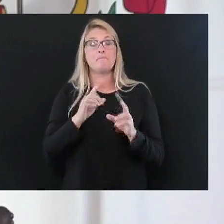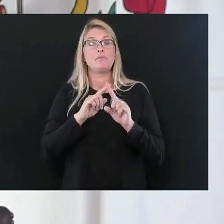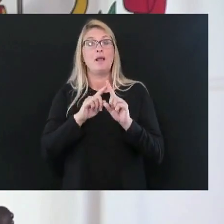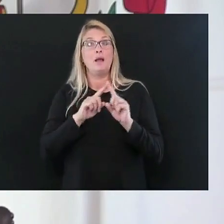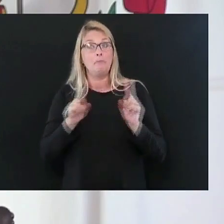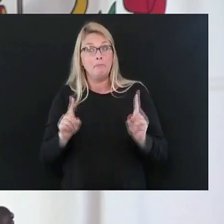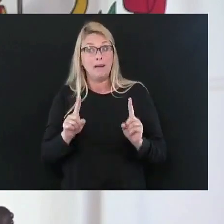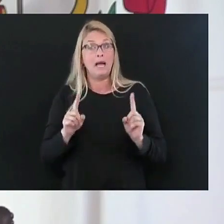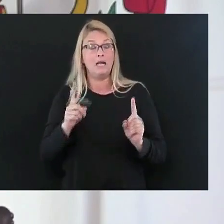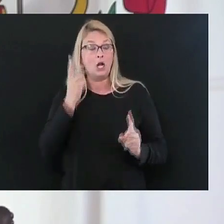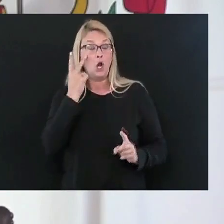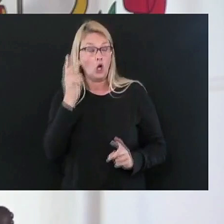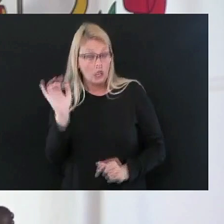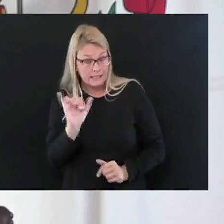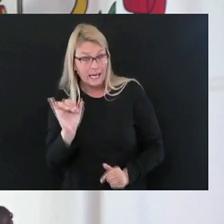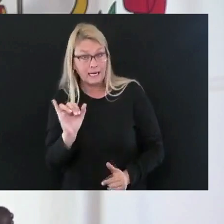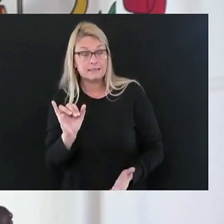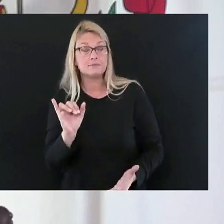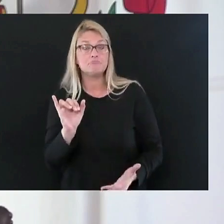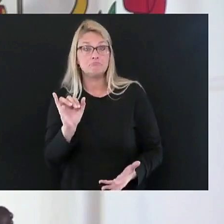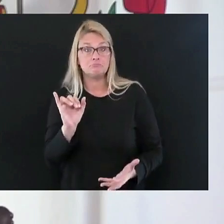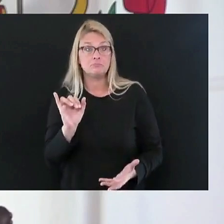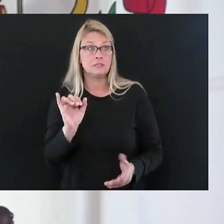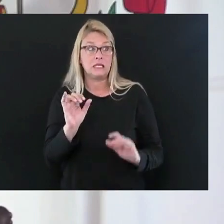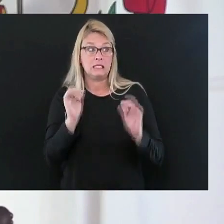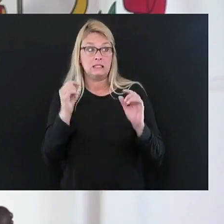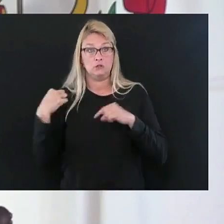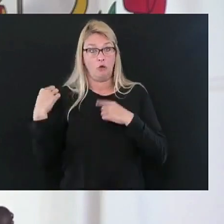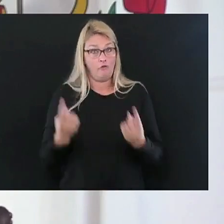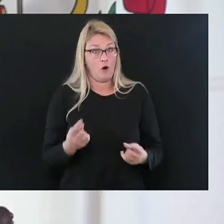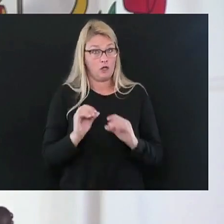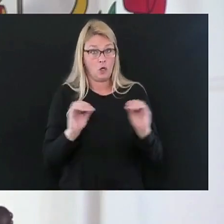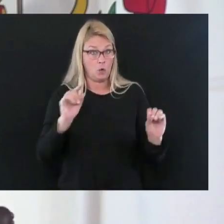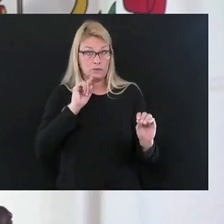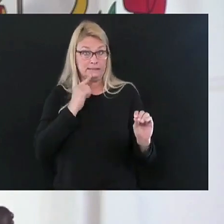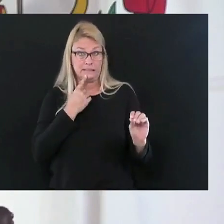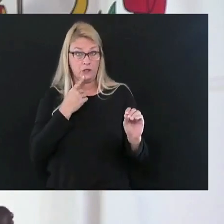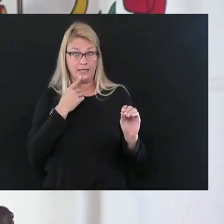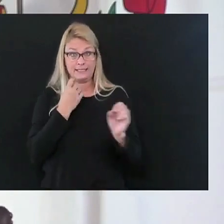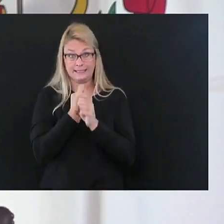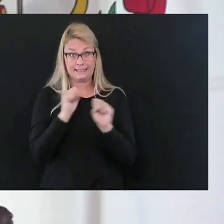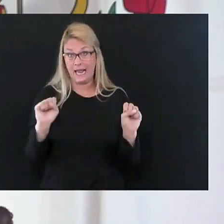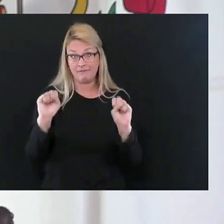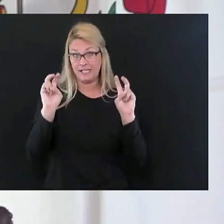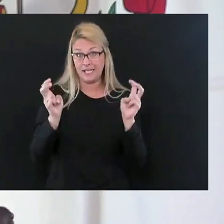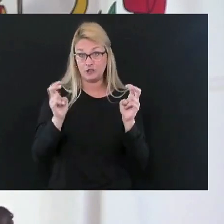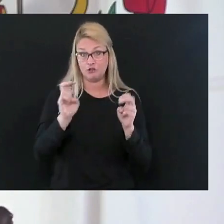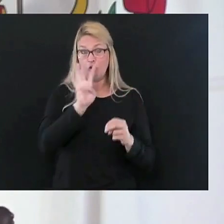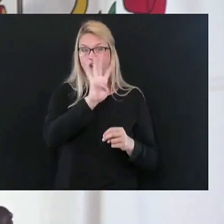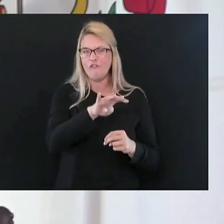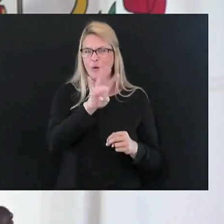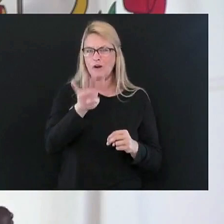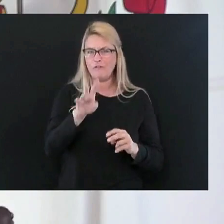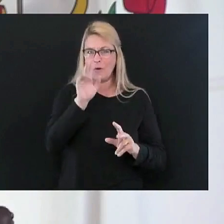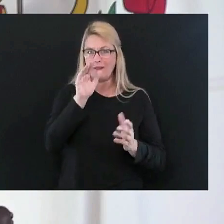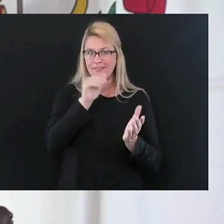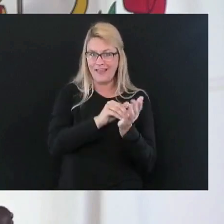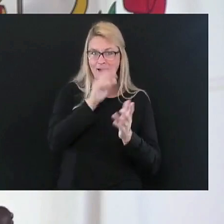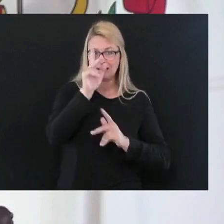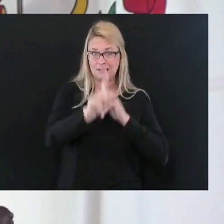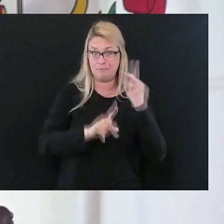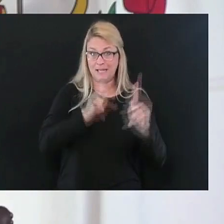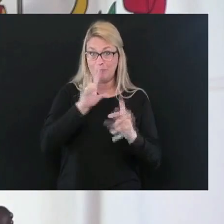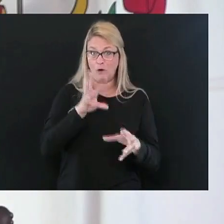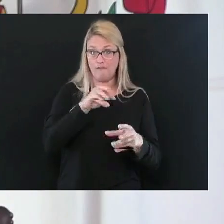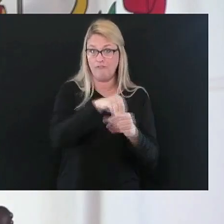looks like there's no serious safety issues, and there's 44,000 that are in this studies from